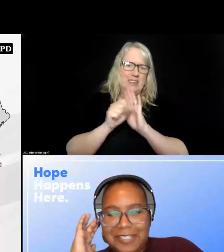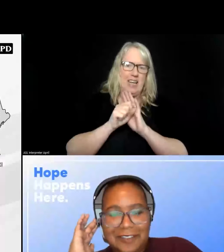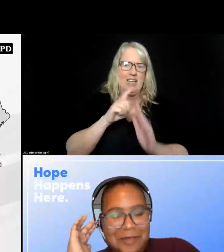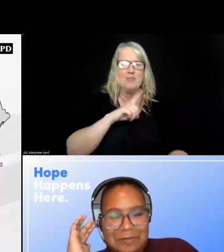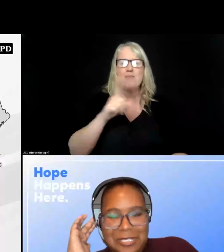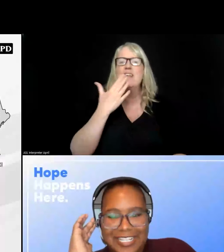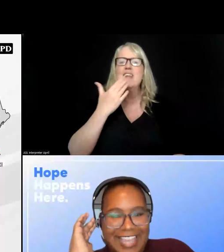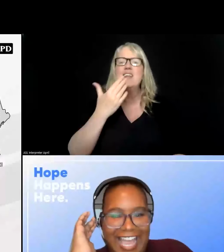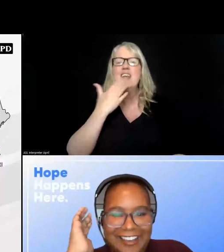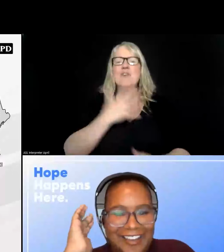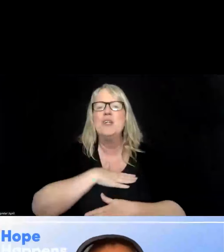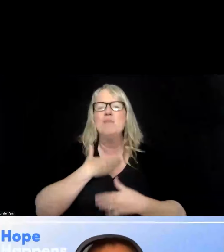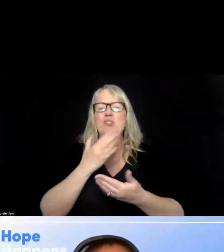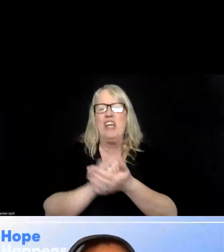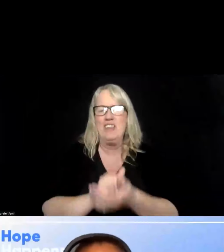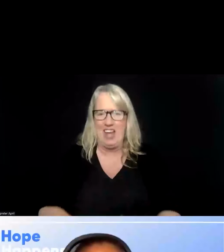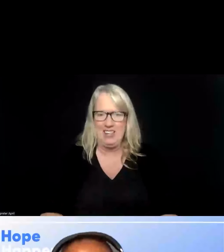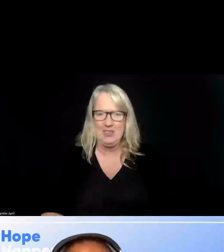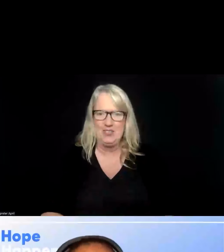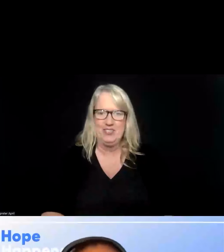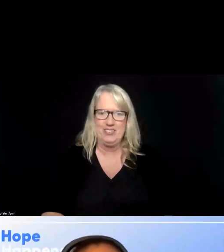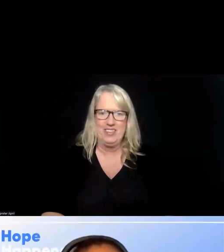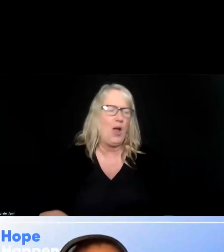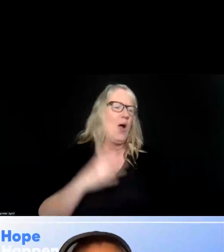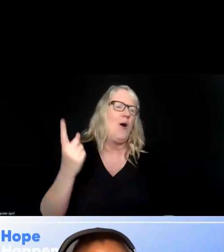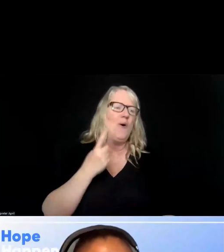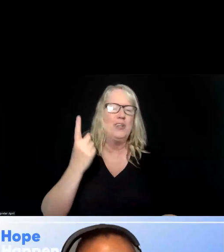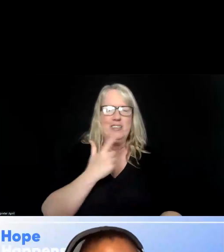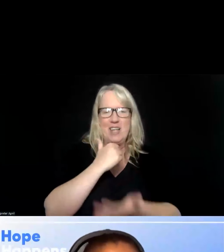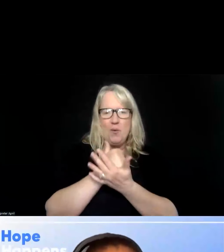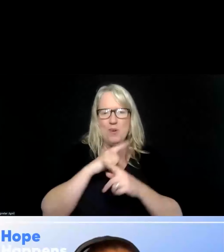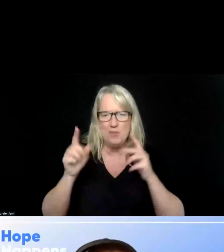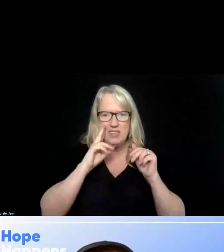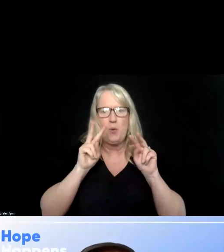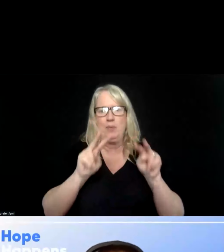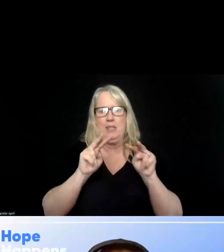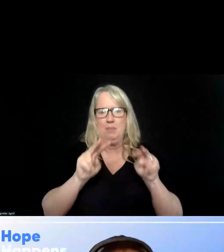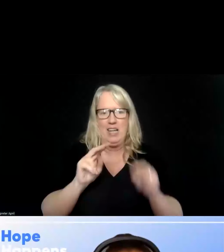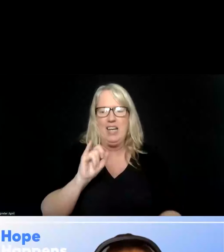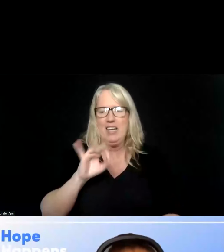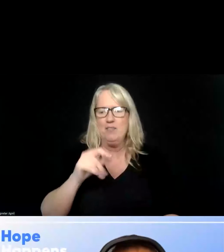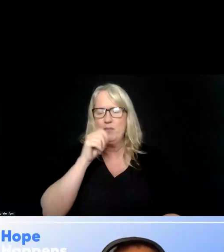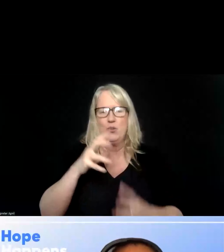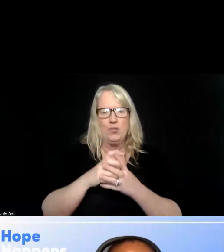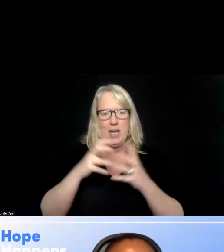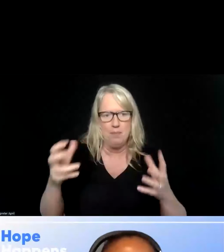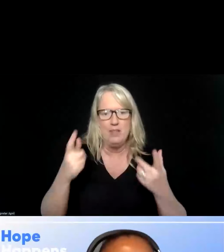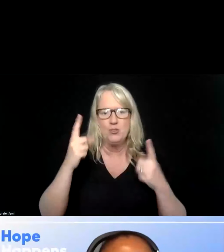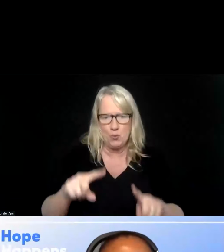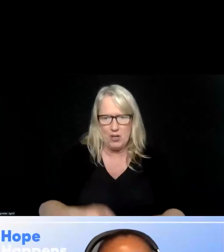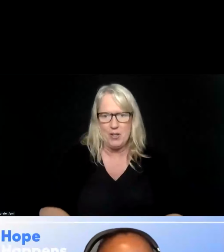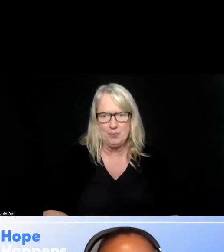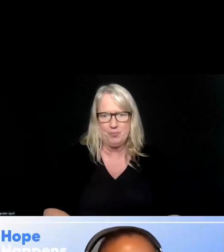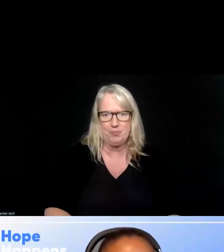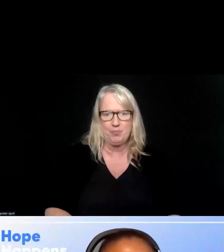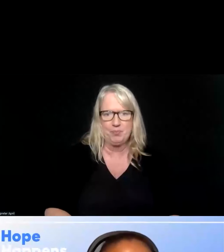thank you, Steph. We appreciate that. You know, always helpful that someone's keeping an eye, even if there's not much going on.